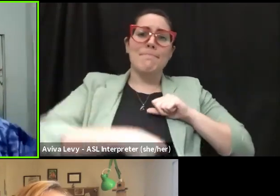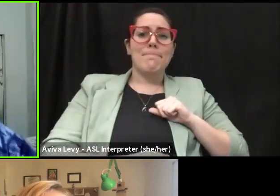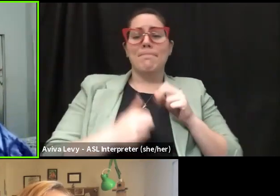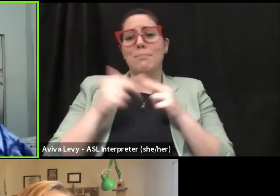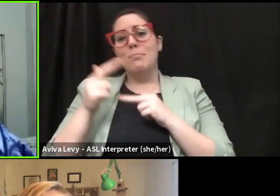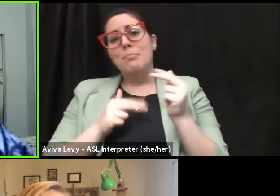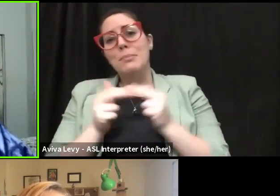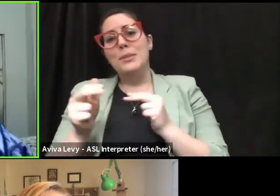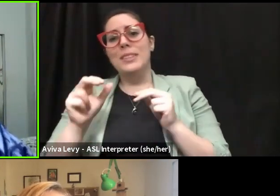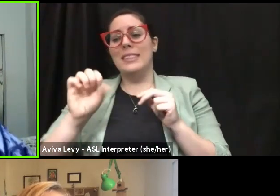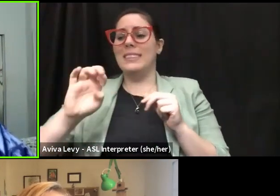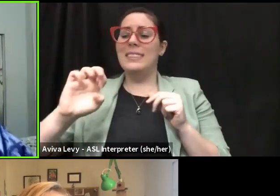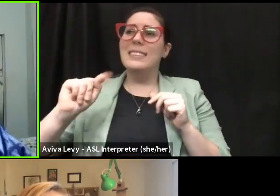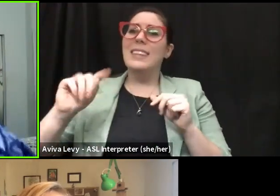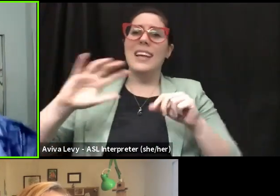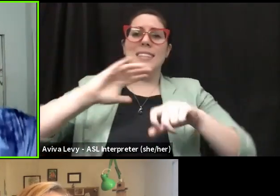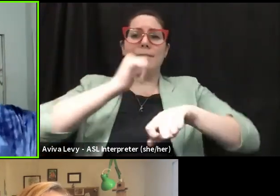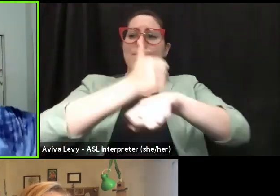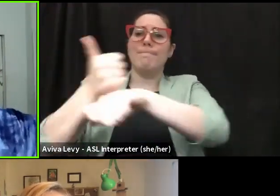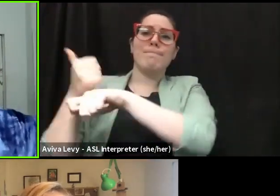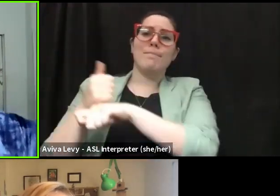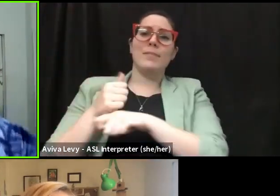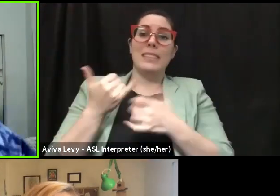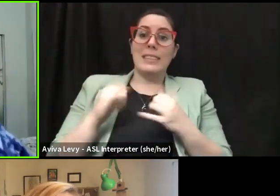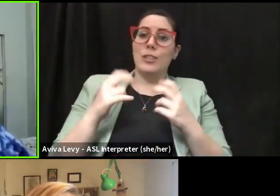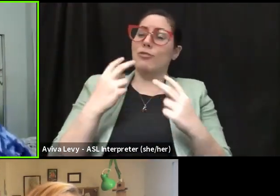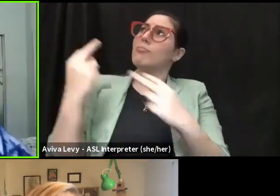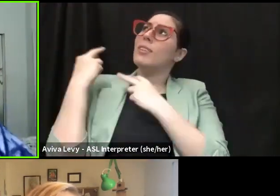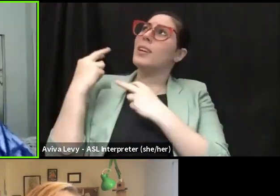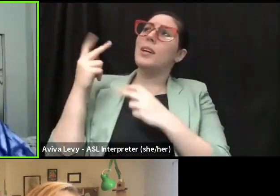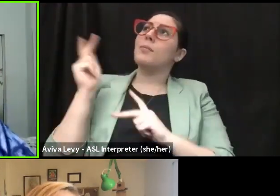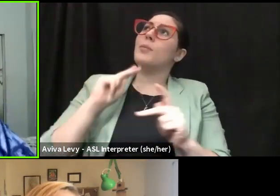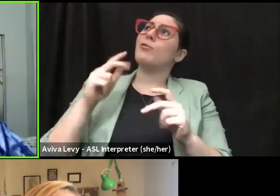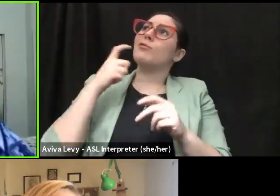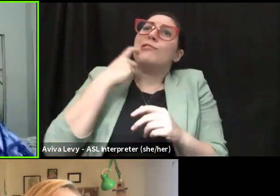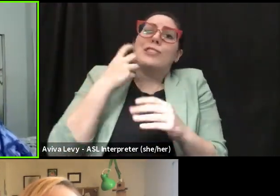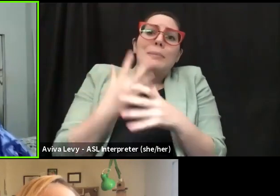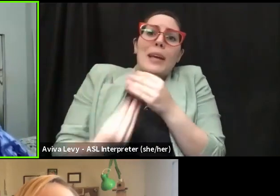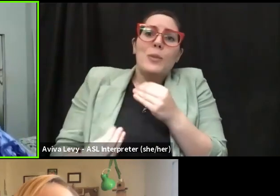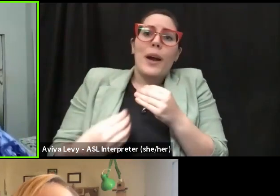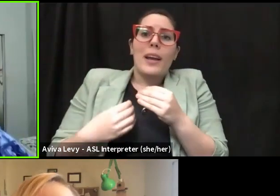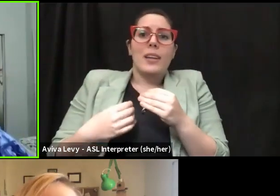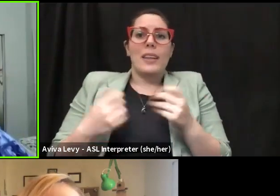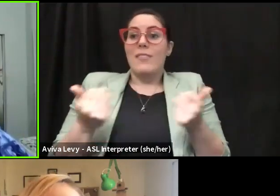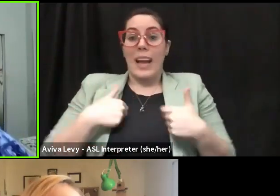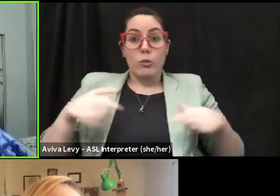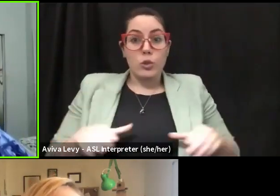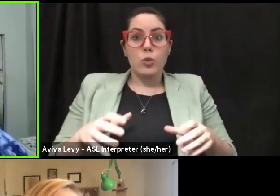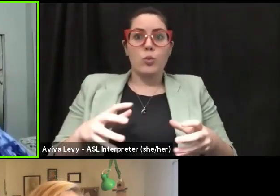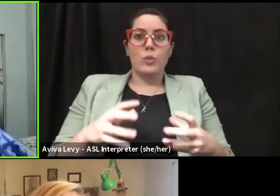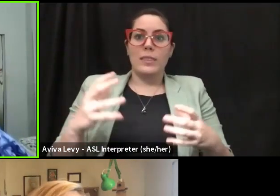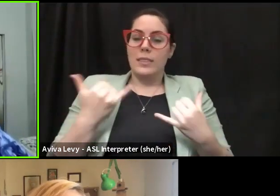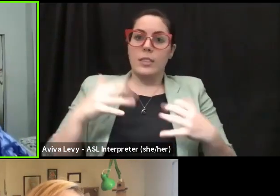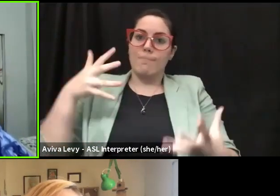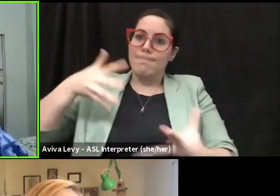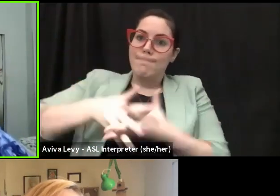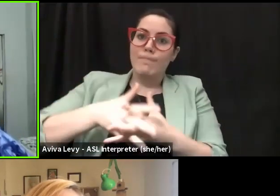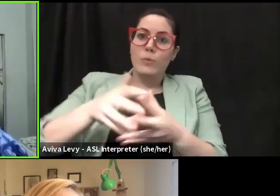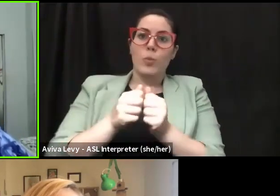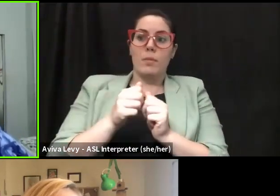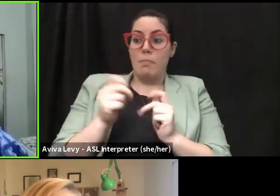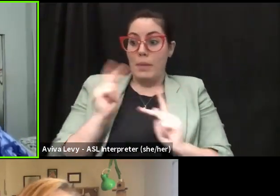and remembering the people who had just fallen the week before. Wow. And so my interest in intimacy started